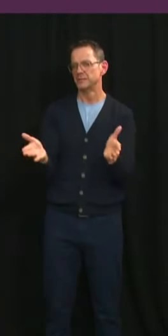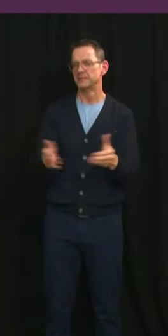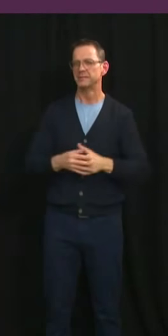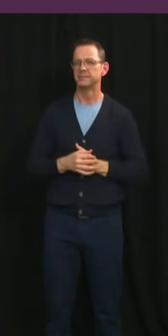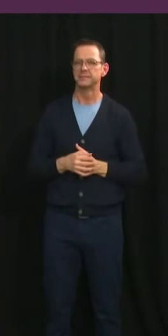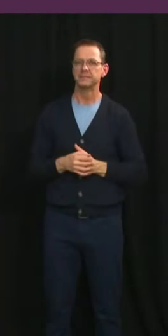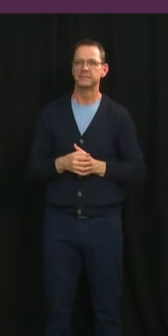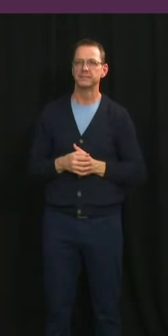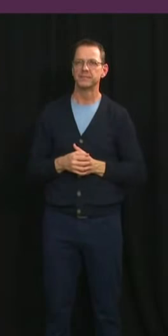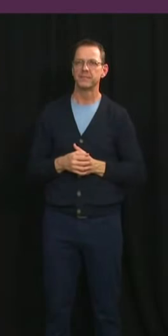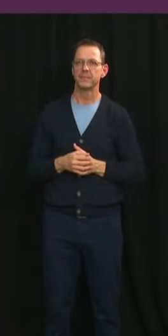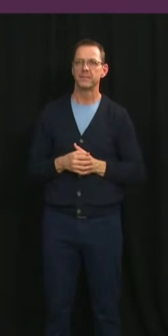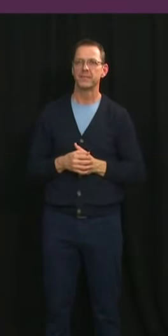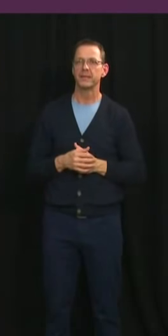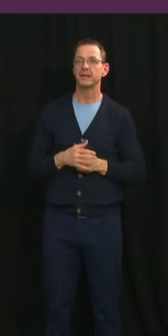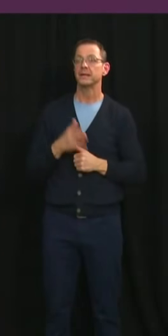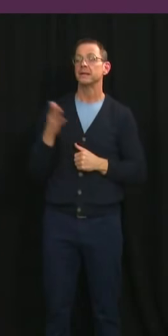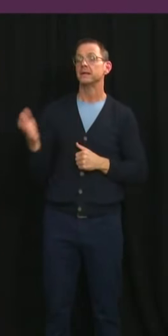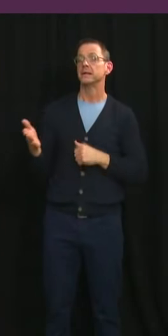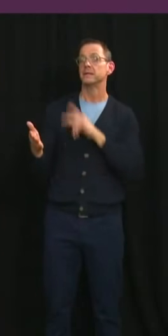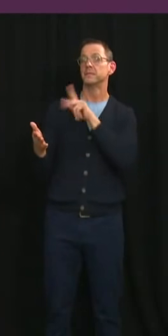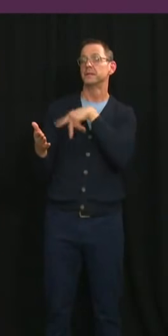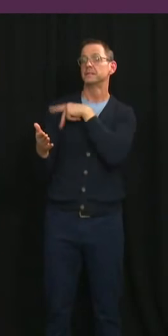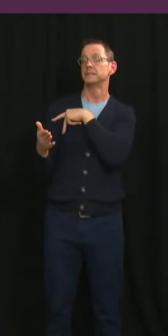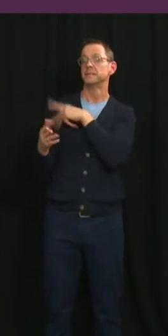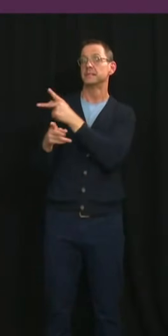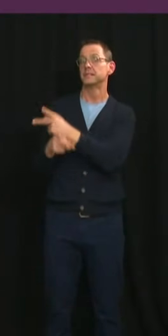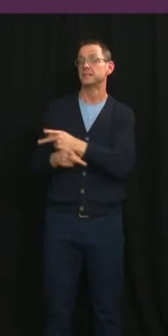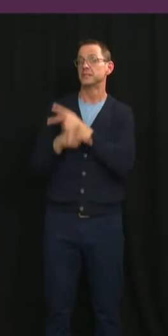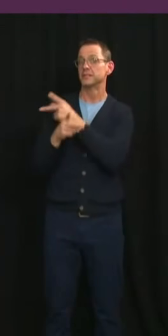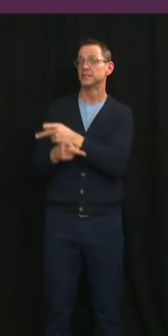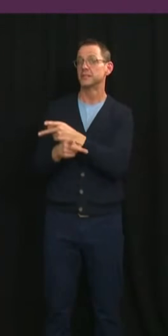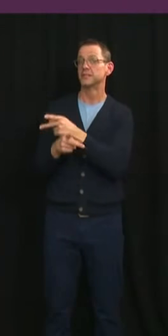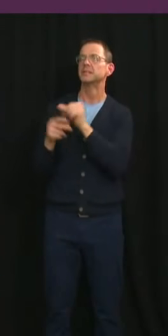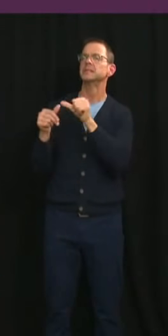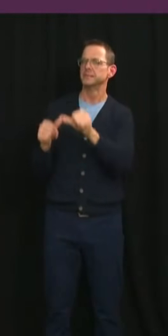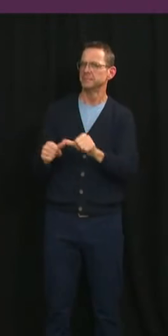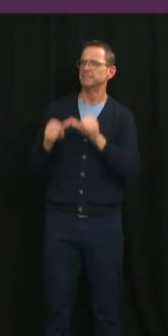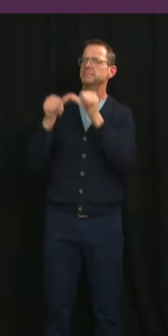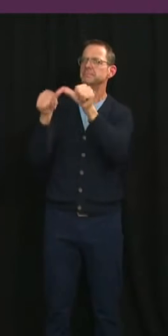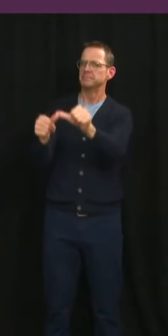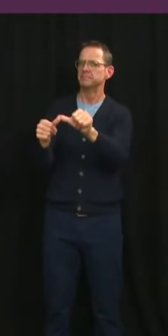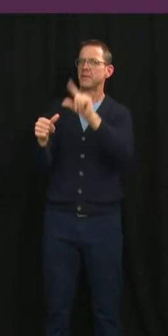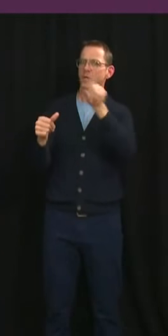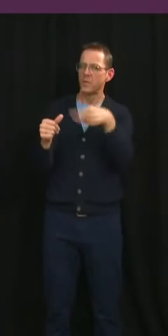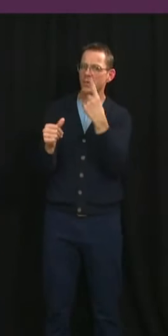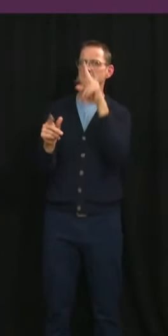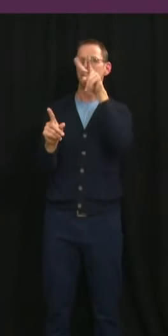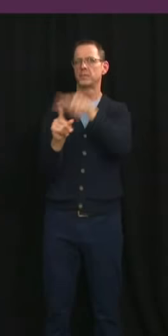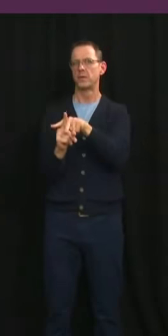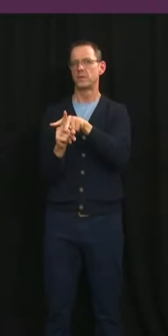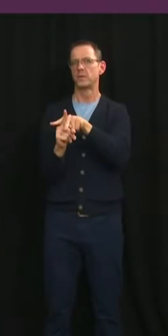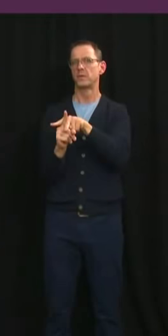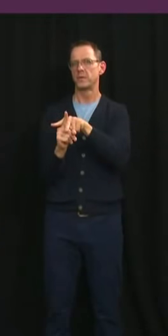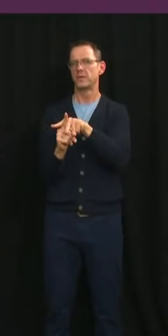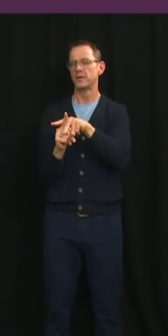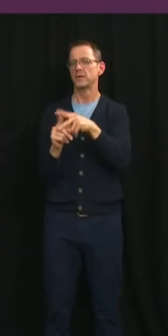piercings. These businesses can continue to operate by appointment only and provide one-on-one